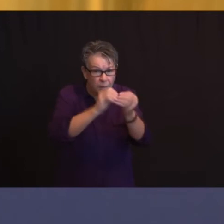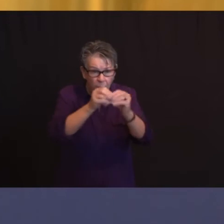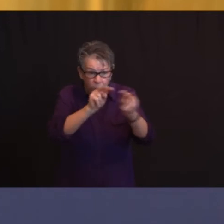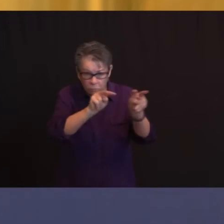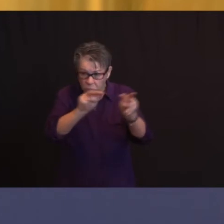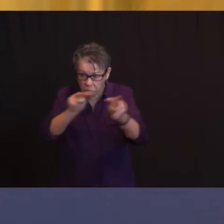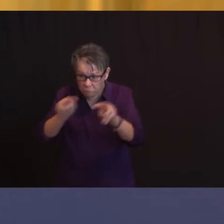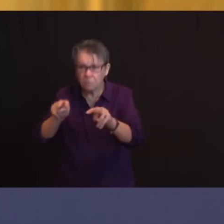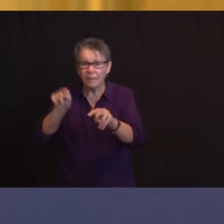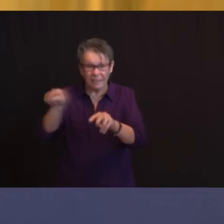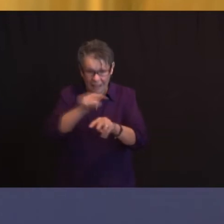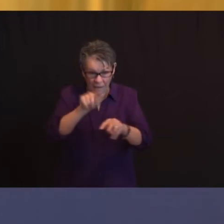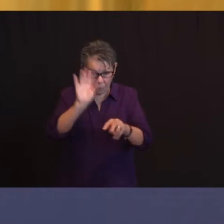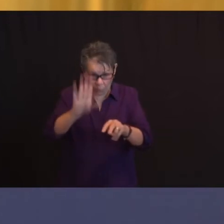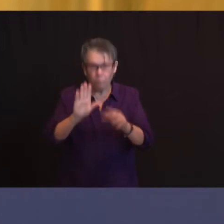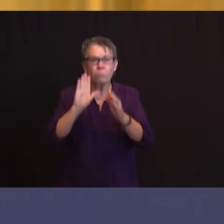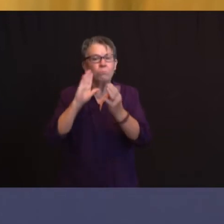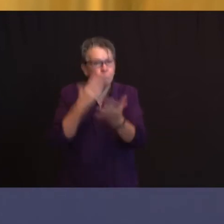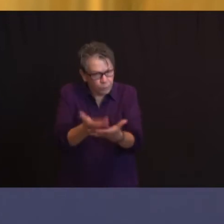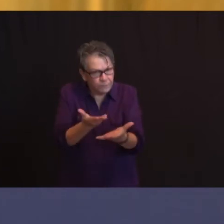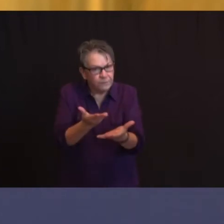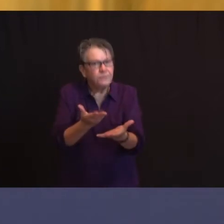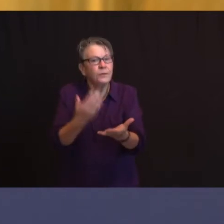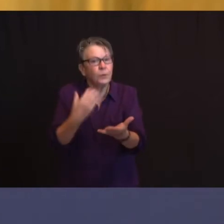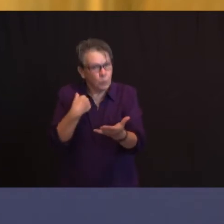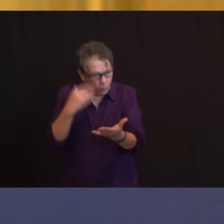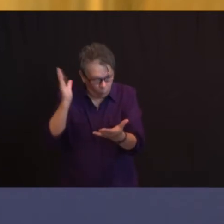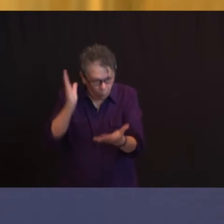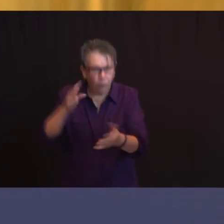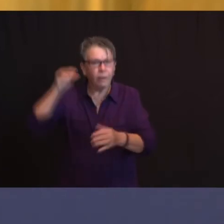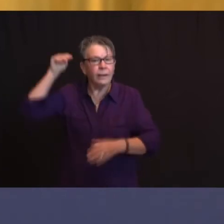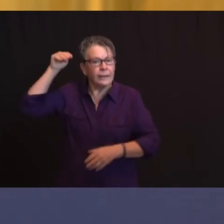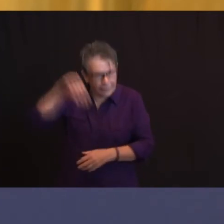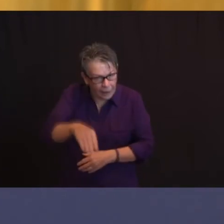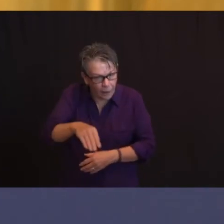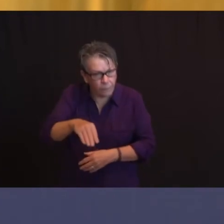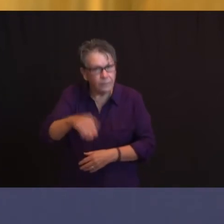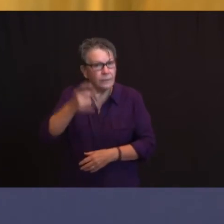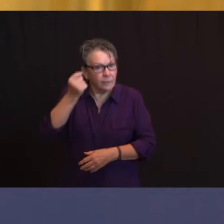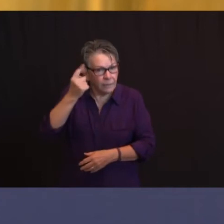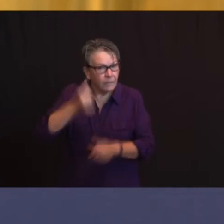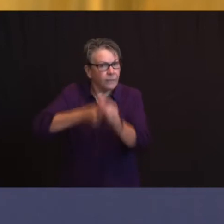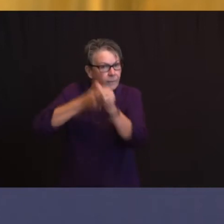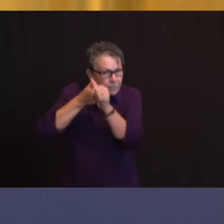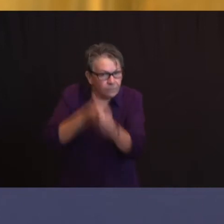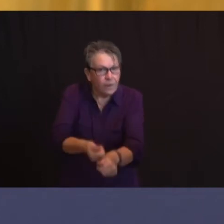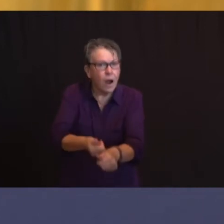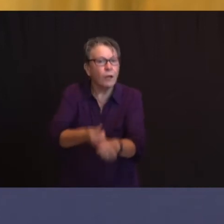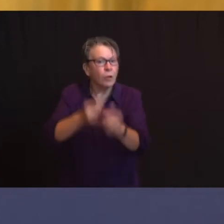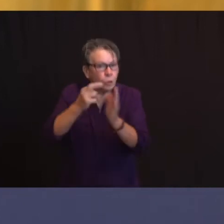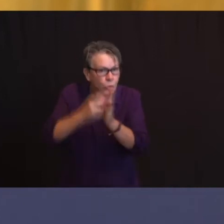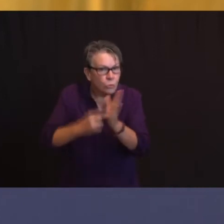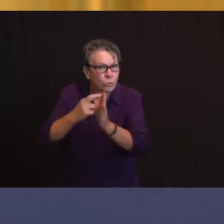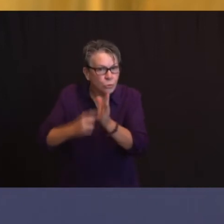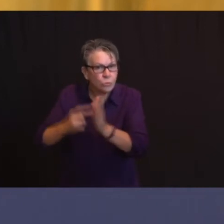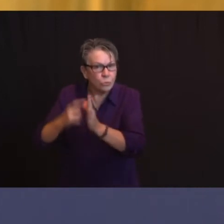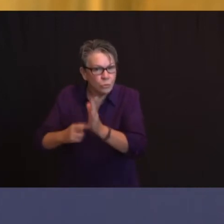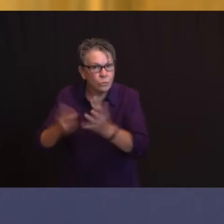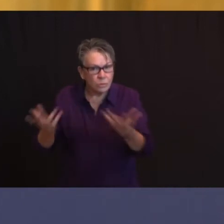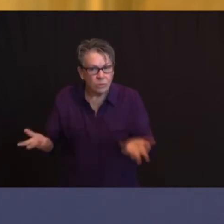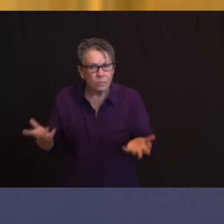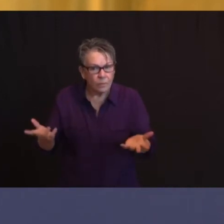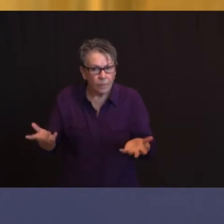can get it behind private doors to enforce compliance. They're there, and they will continue to do everything they can, and we